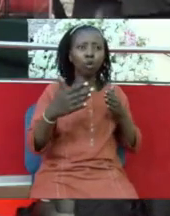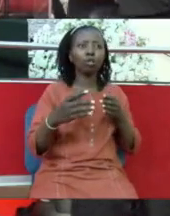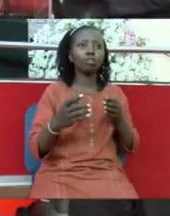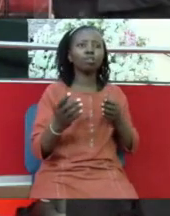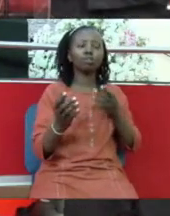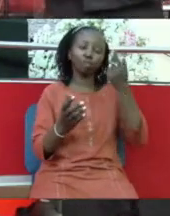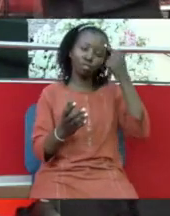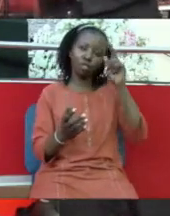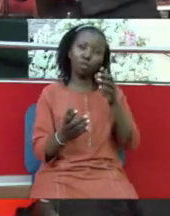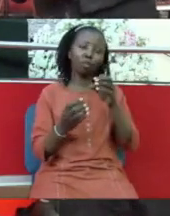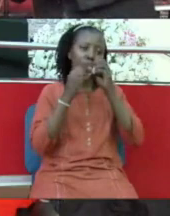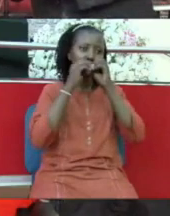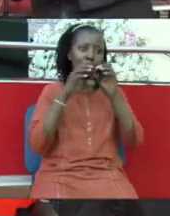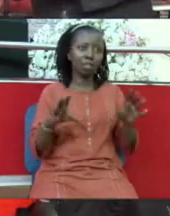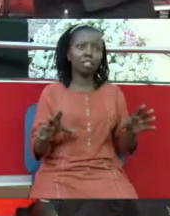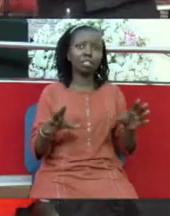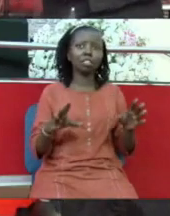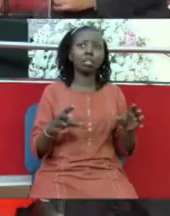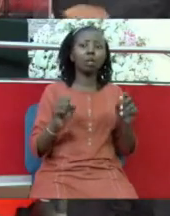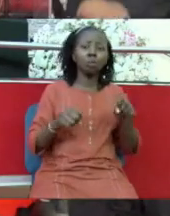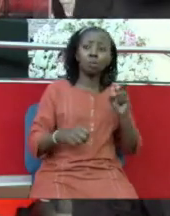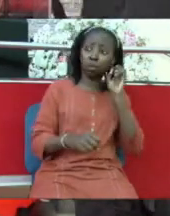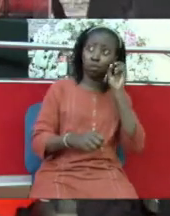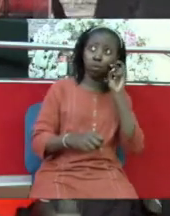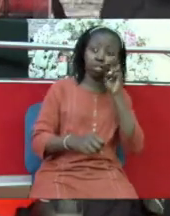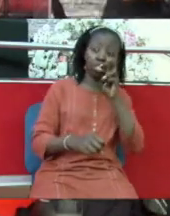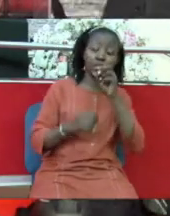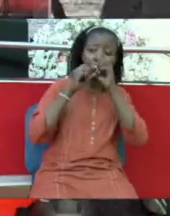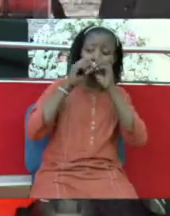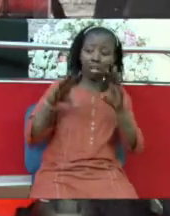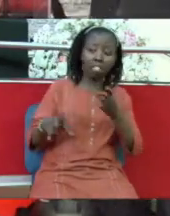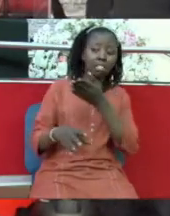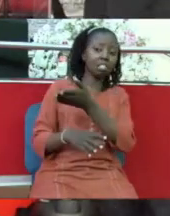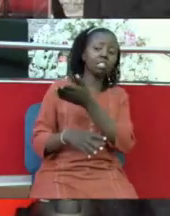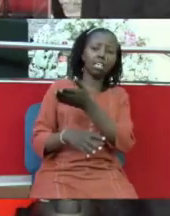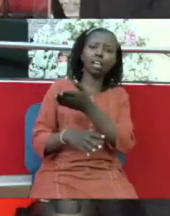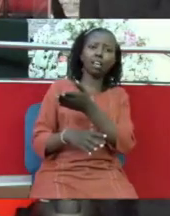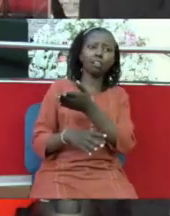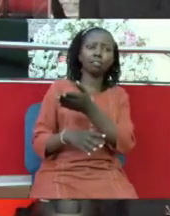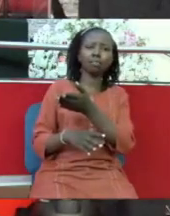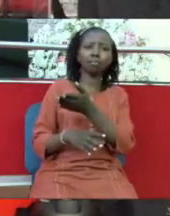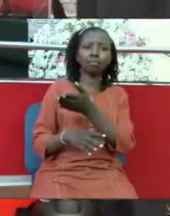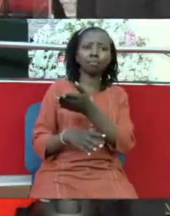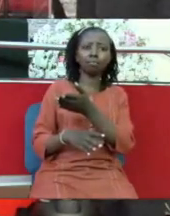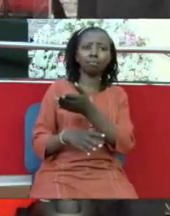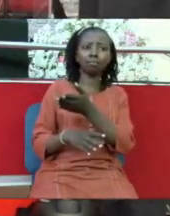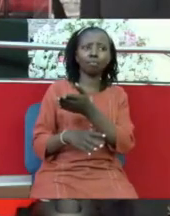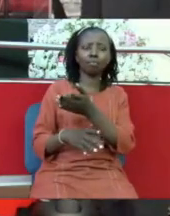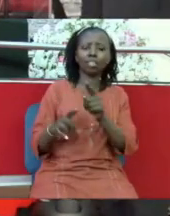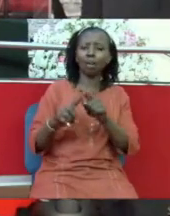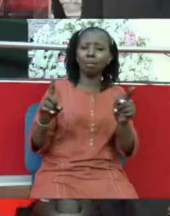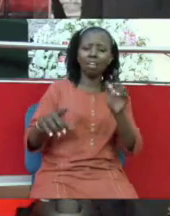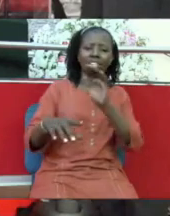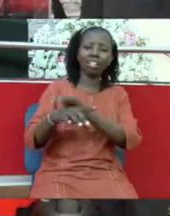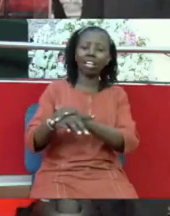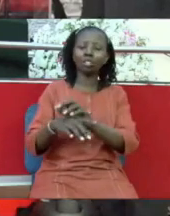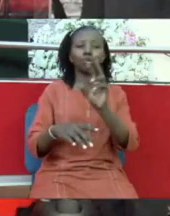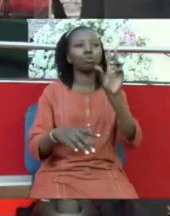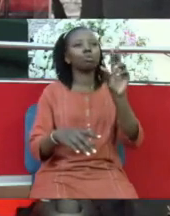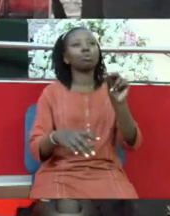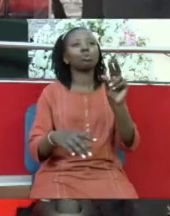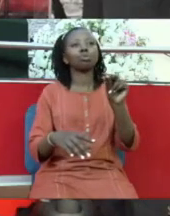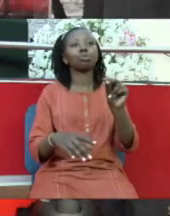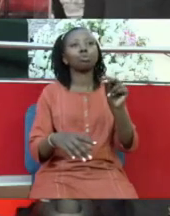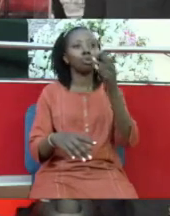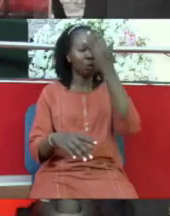toka kwenye baraka zetu. We can see the blessings out there. Waweza ukaziona ndizo zile baraka. But without God, we